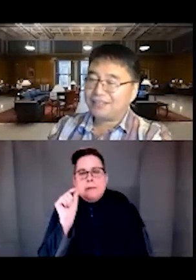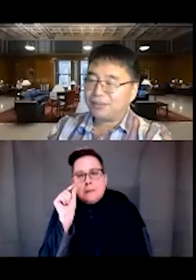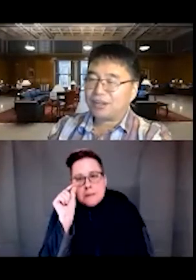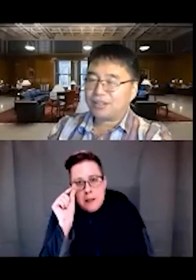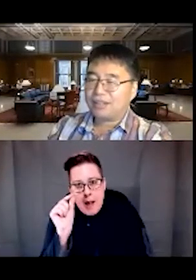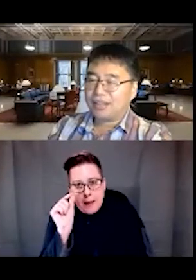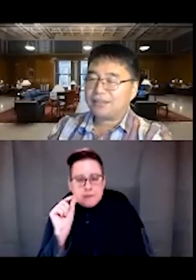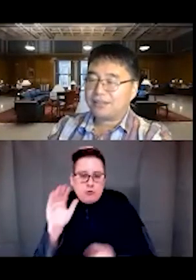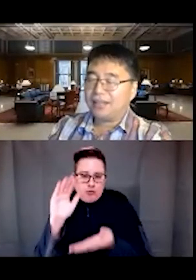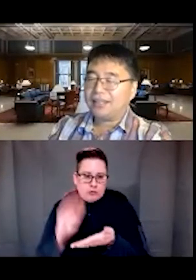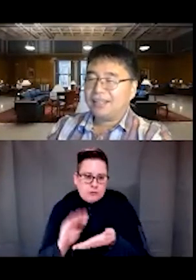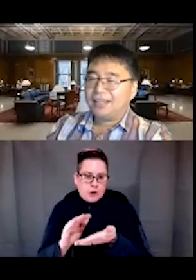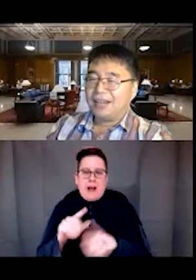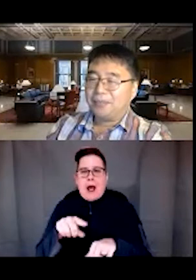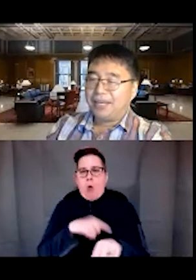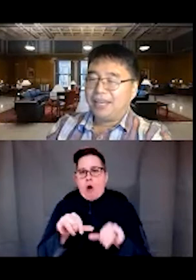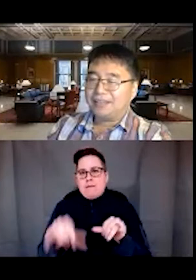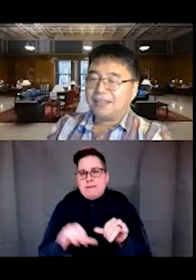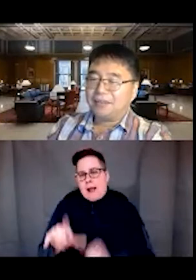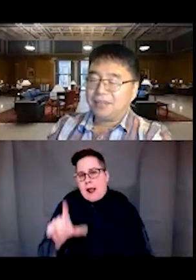there's a slight reduction in length of stay.